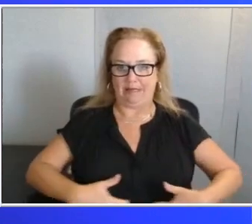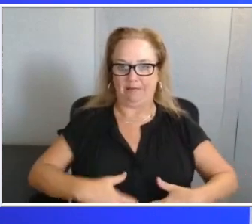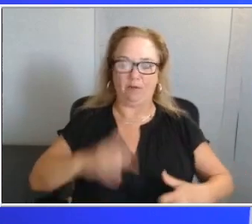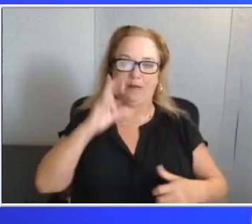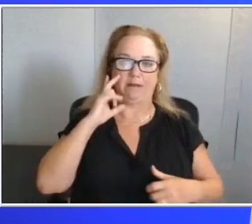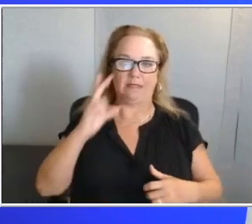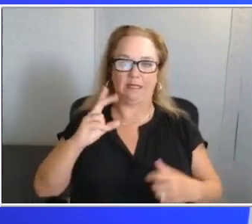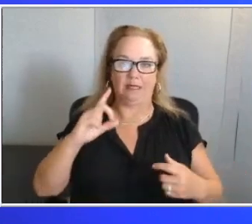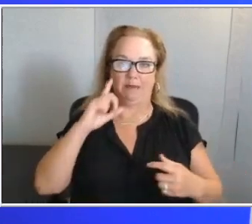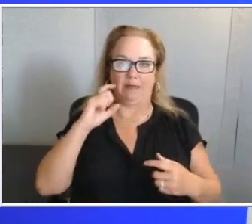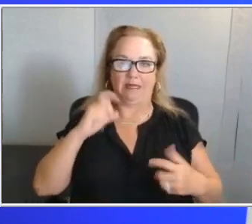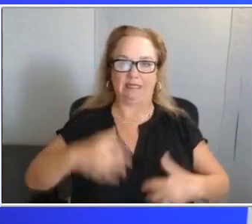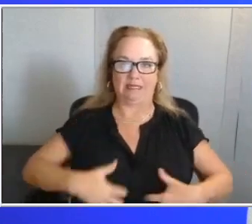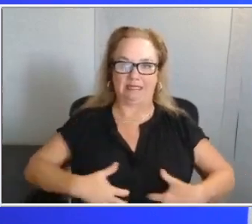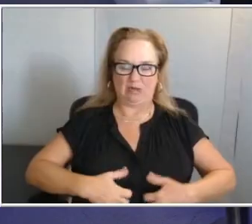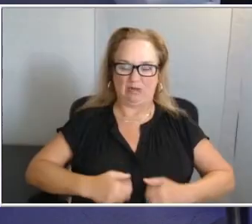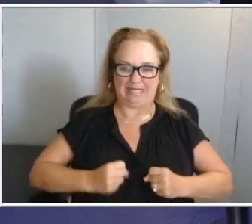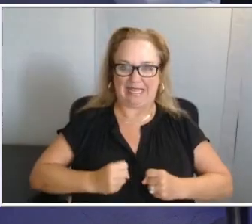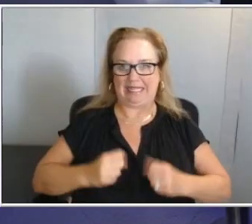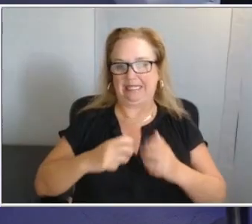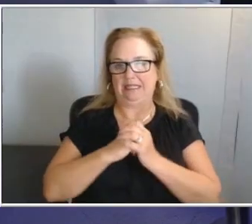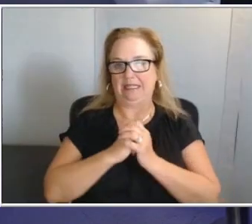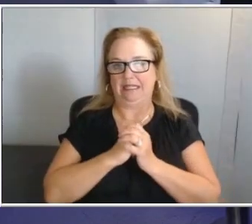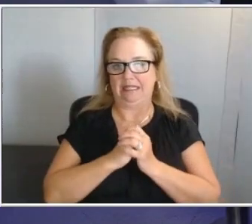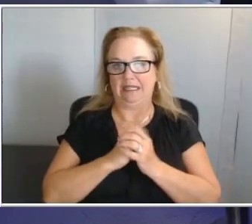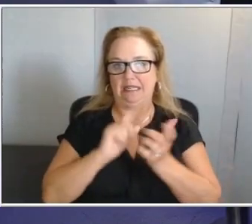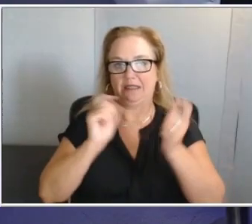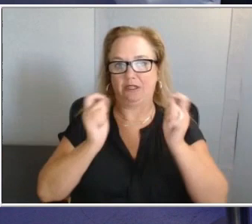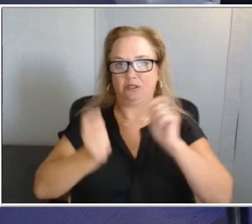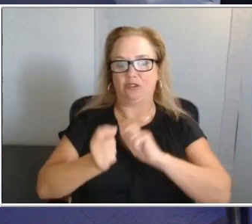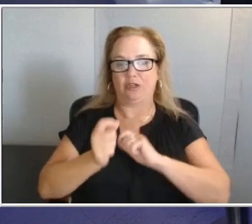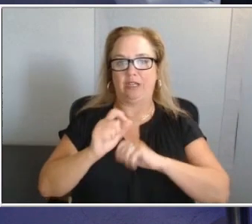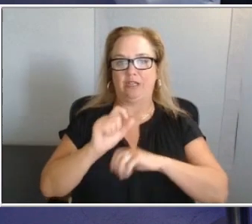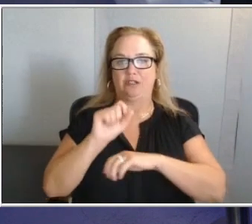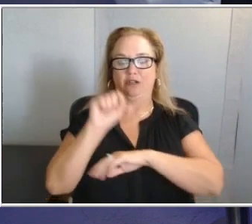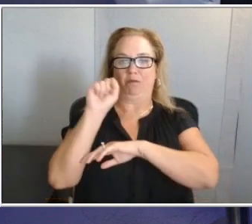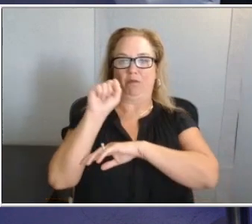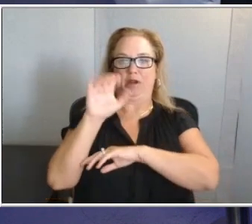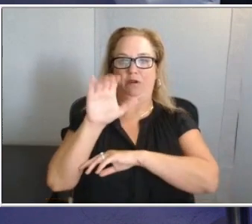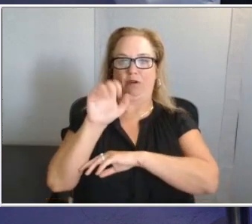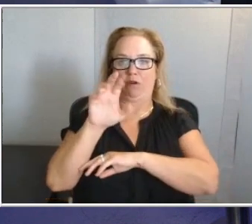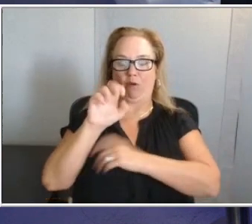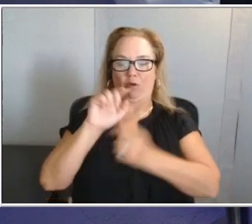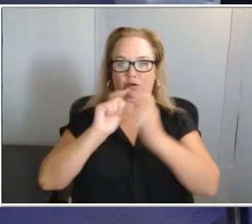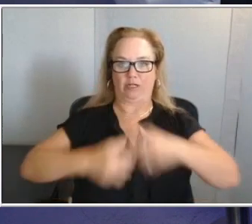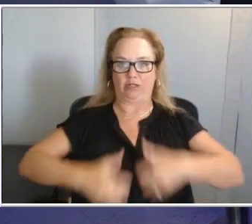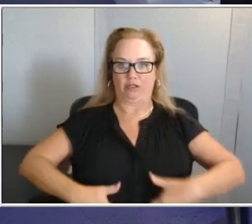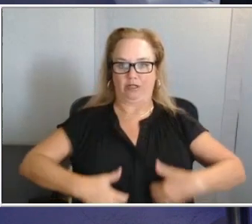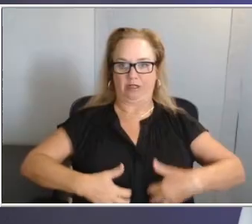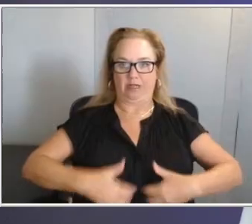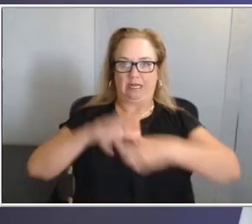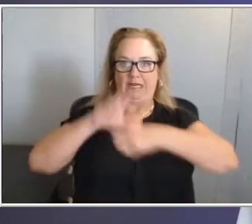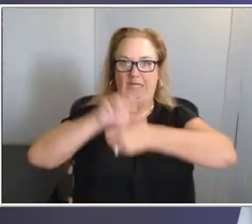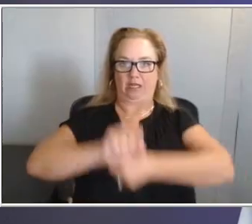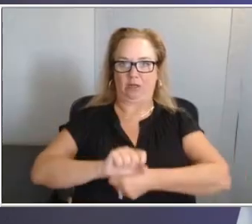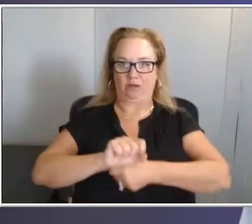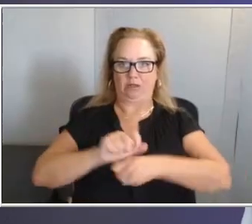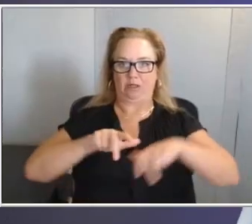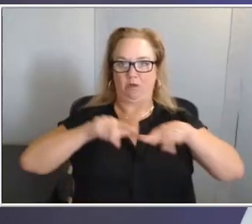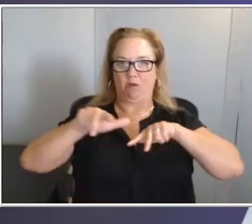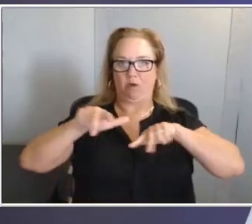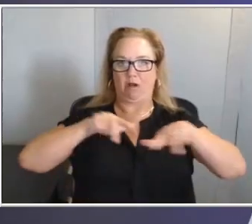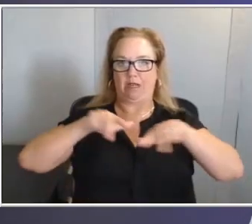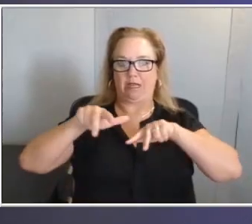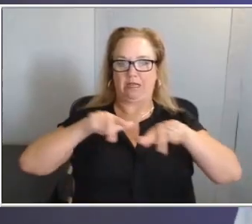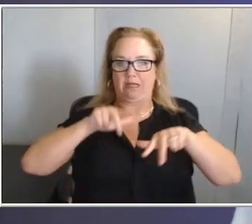it just feels so tight. And there's a change in your posture and your core afterwards. So there's a little bit of getting used to walking around, and you're not